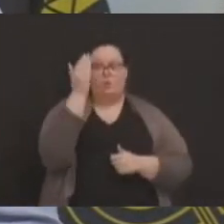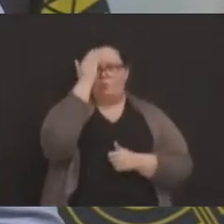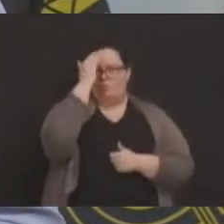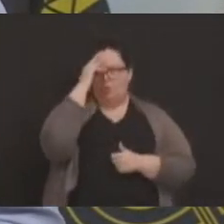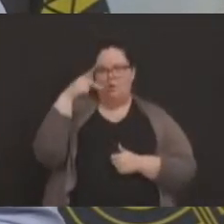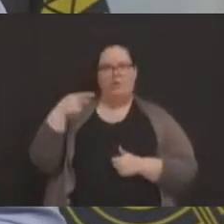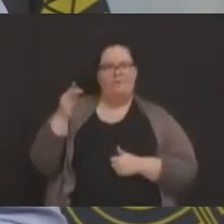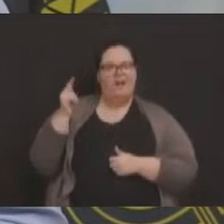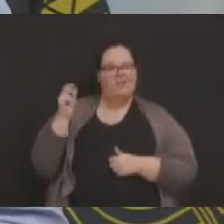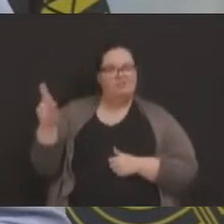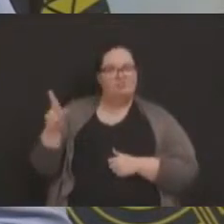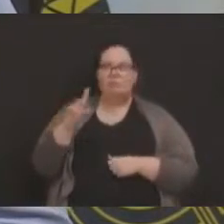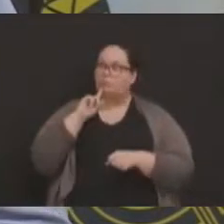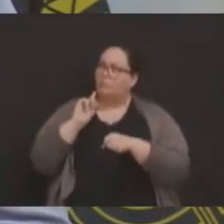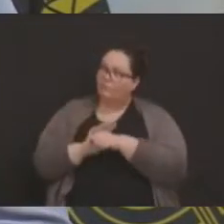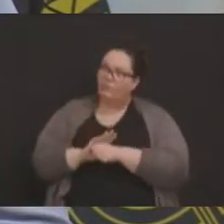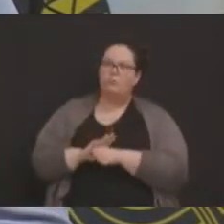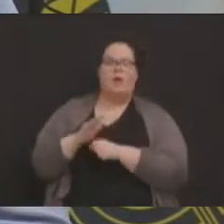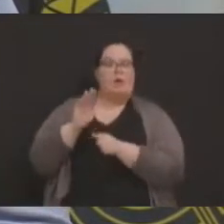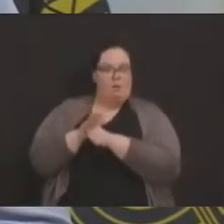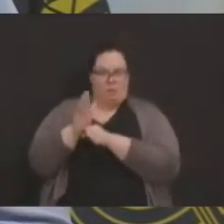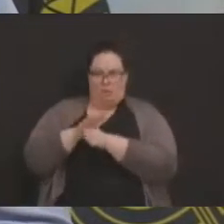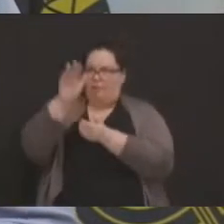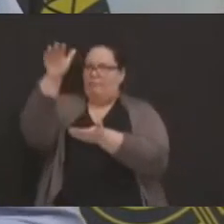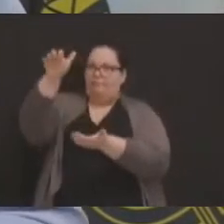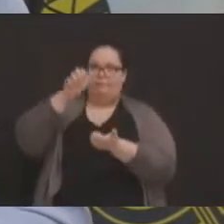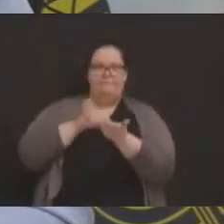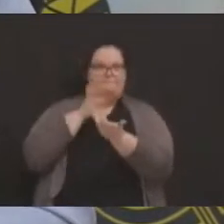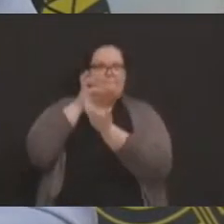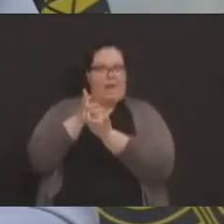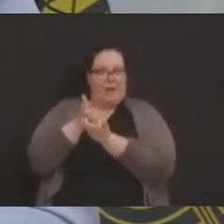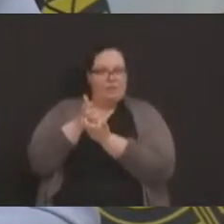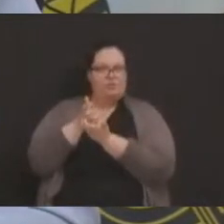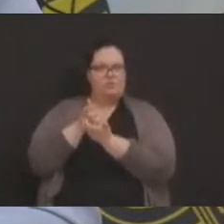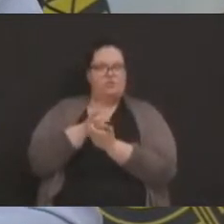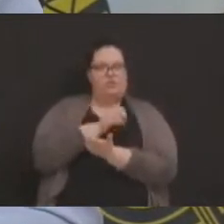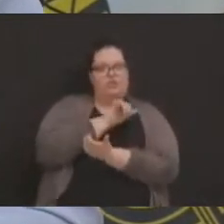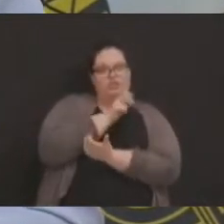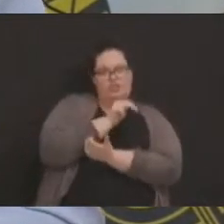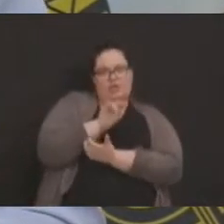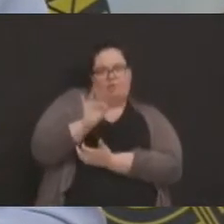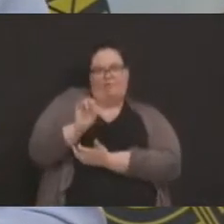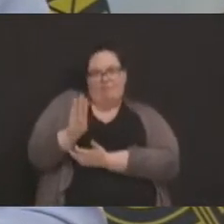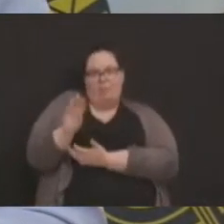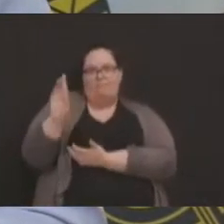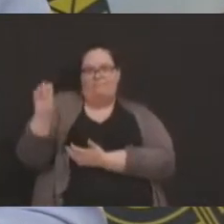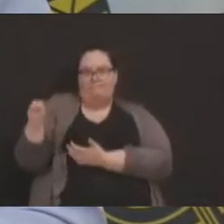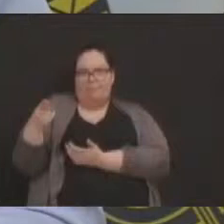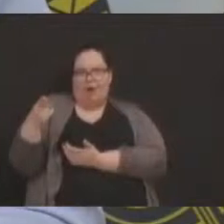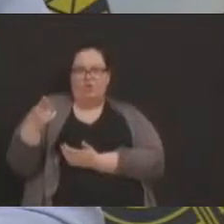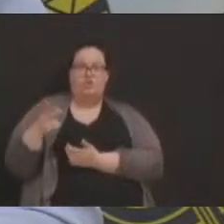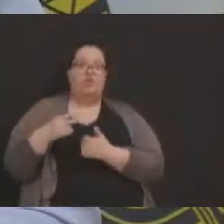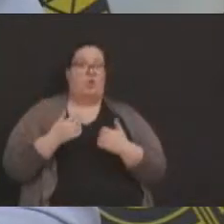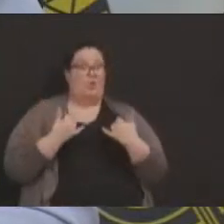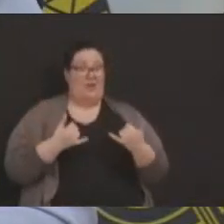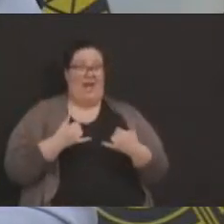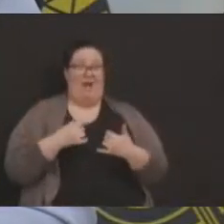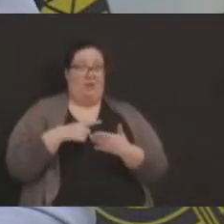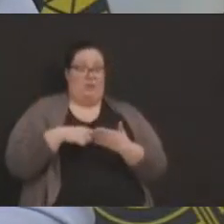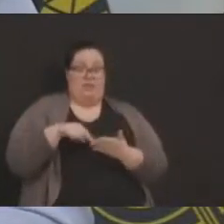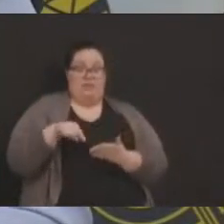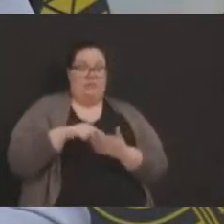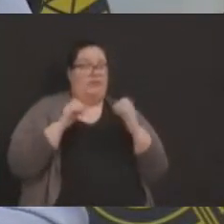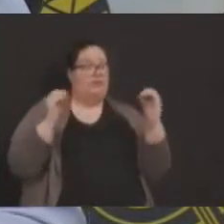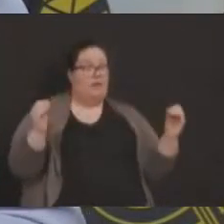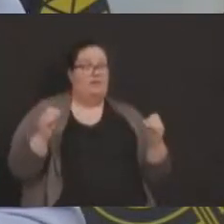care facility residents and healthcare workers. So it's just taking a longer amount of time. Now,